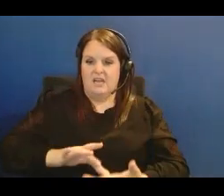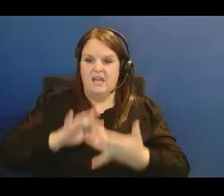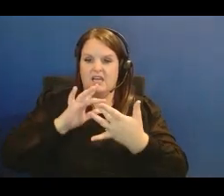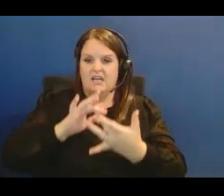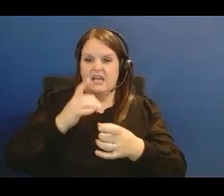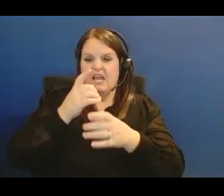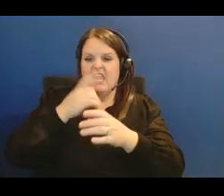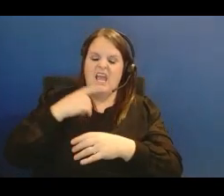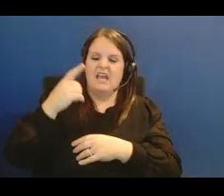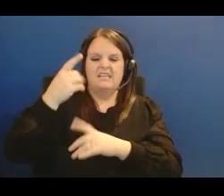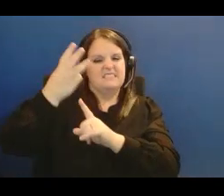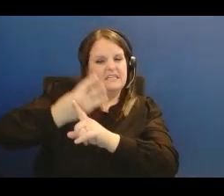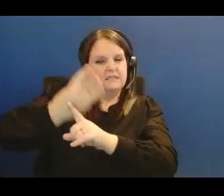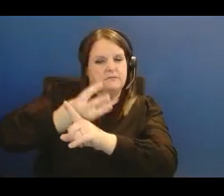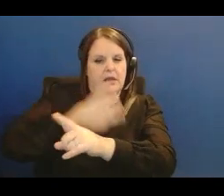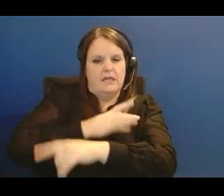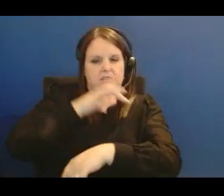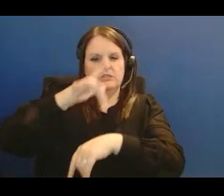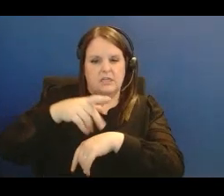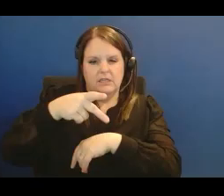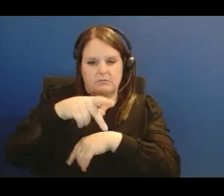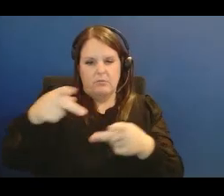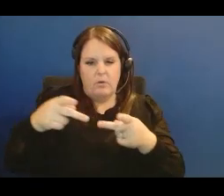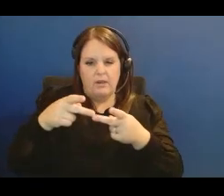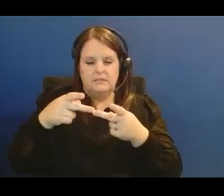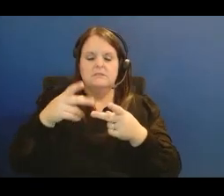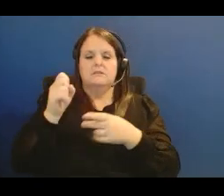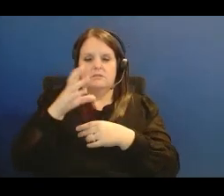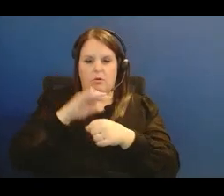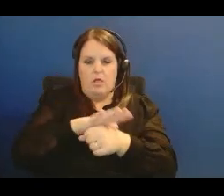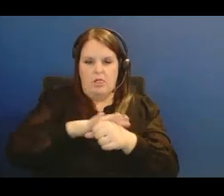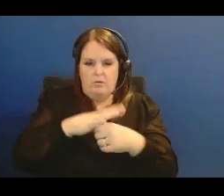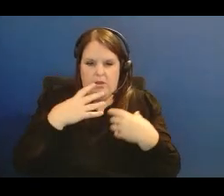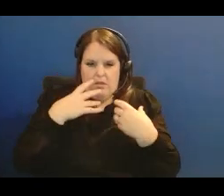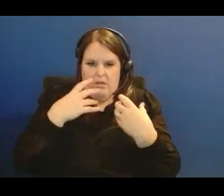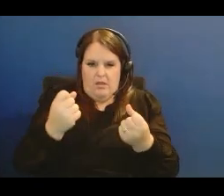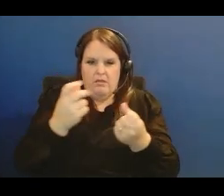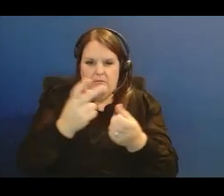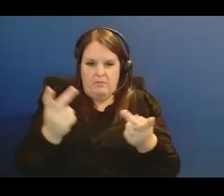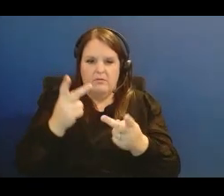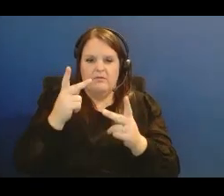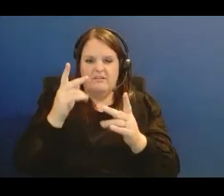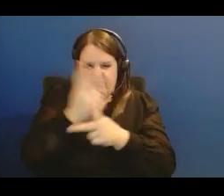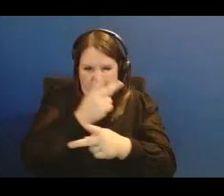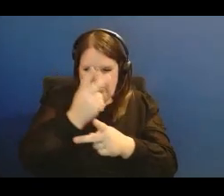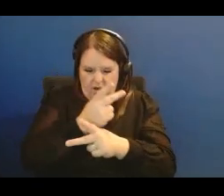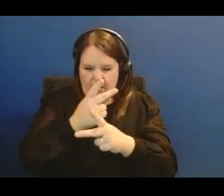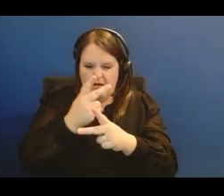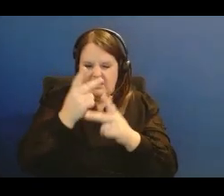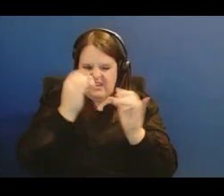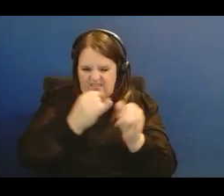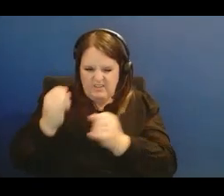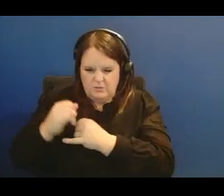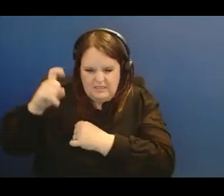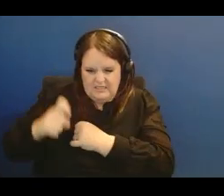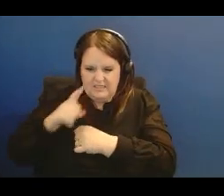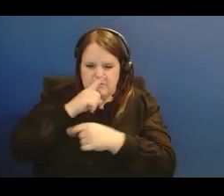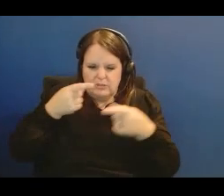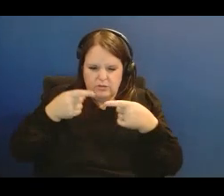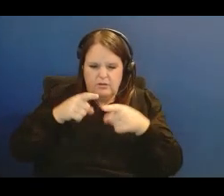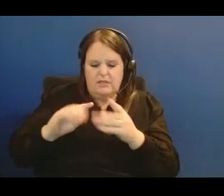touch points. Local health authorities who identify regional level needs and opportunities for alignment,